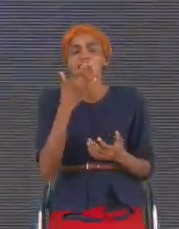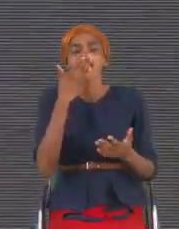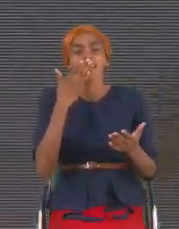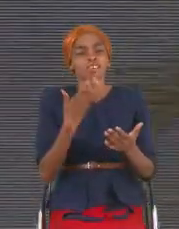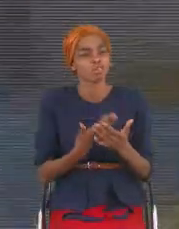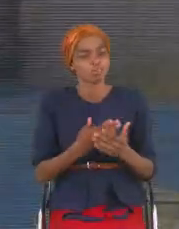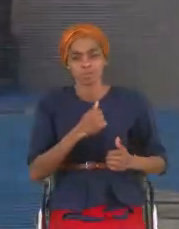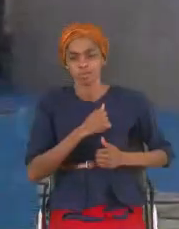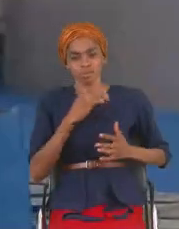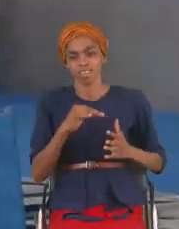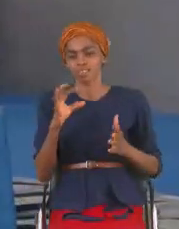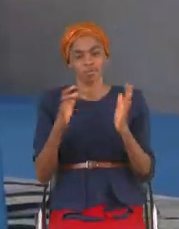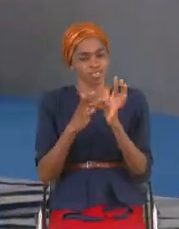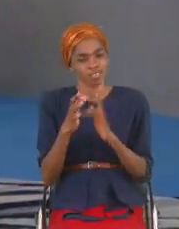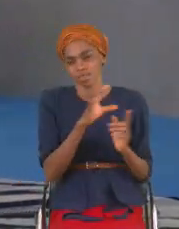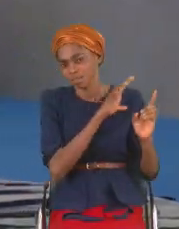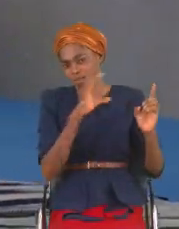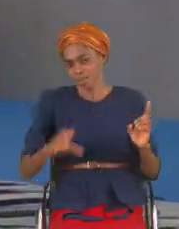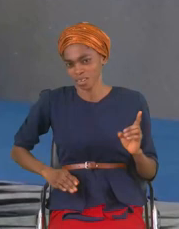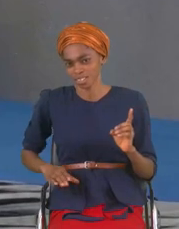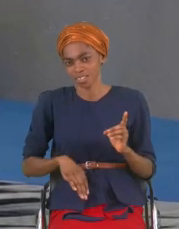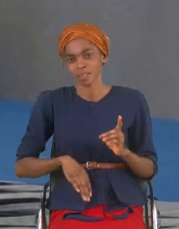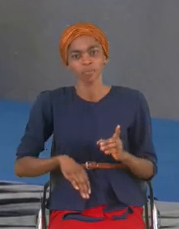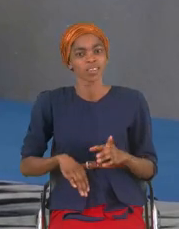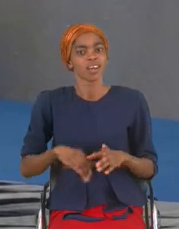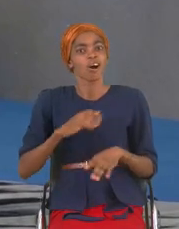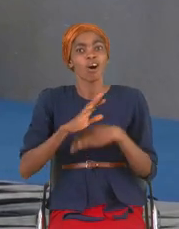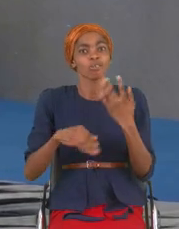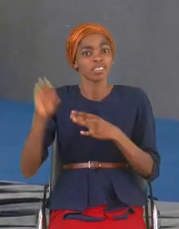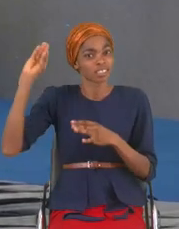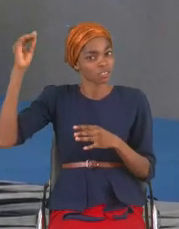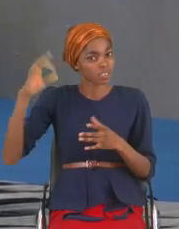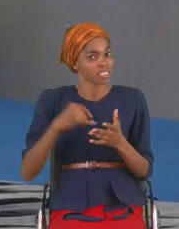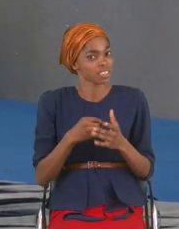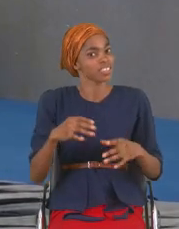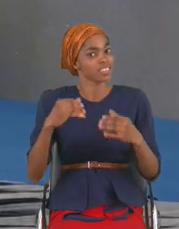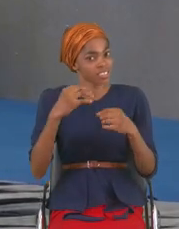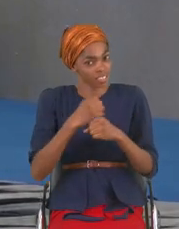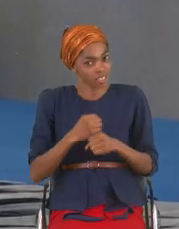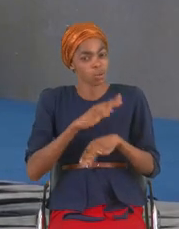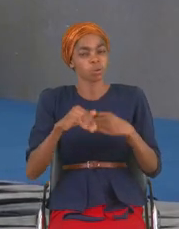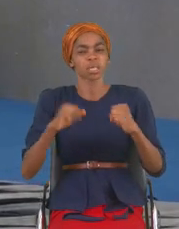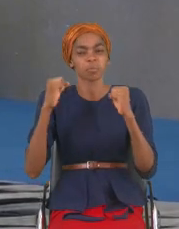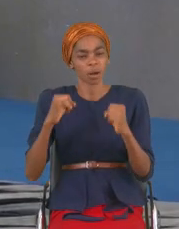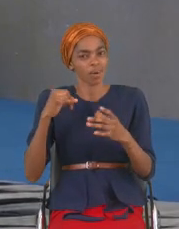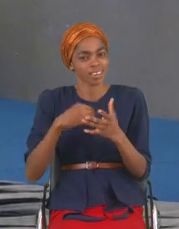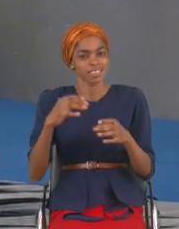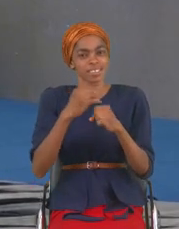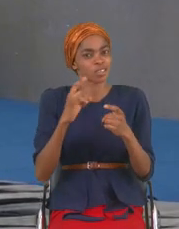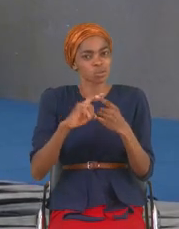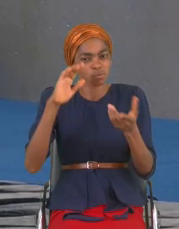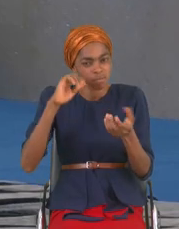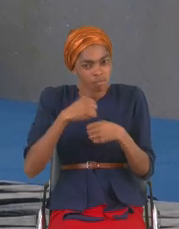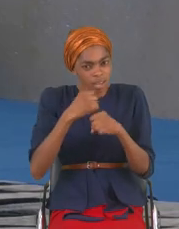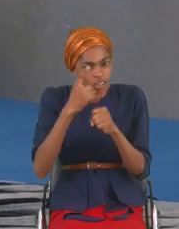soldier of Jesus Christ. All the grace it takes, all the power it takes to make you a